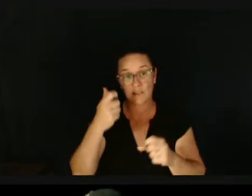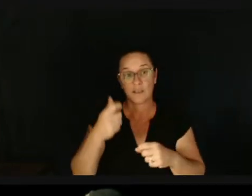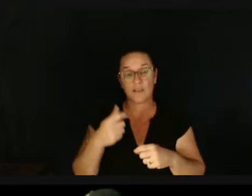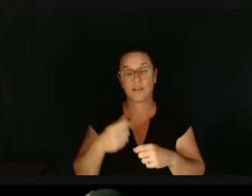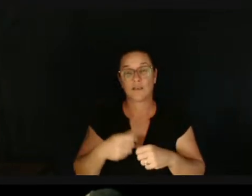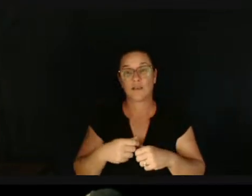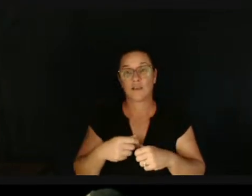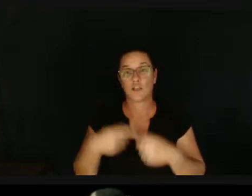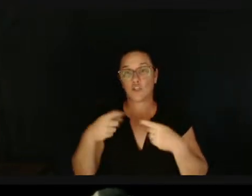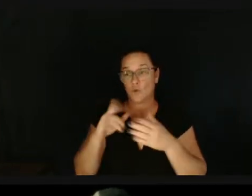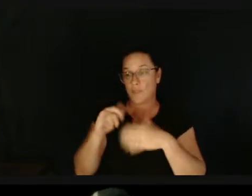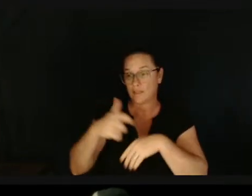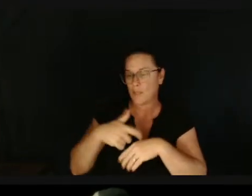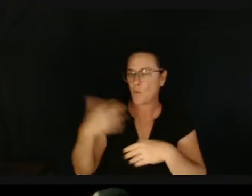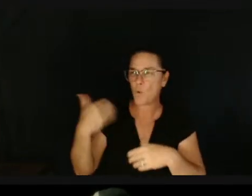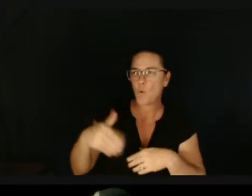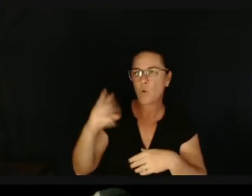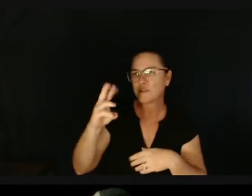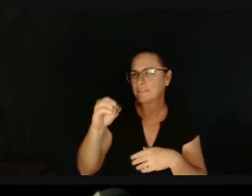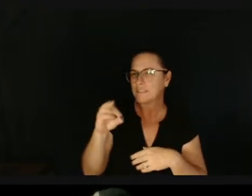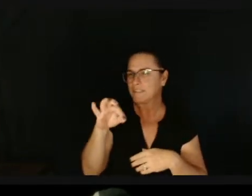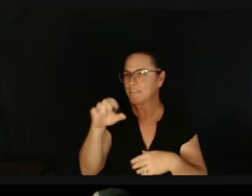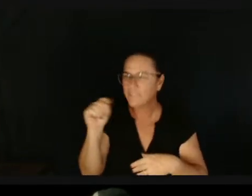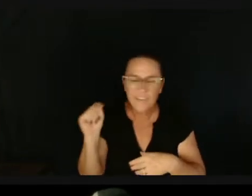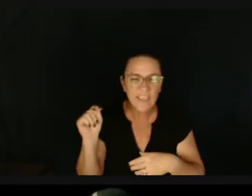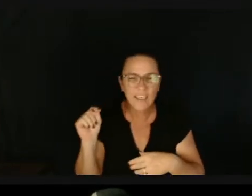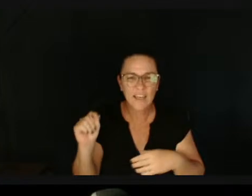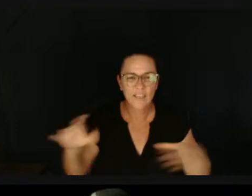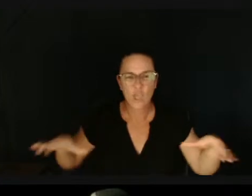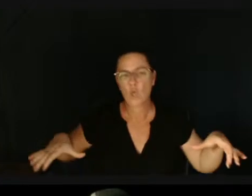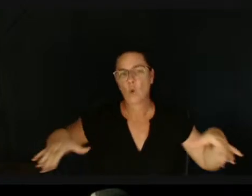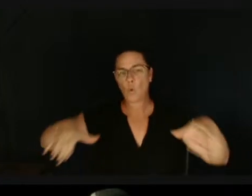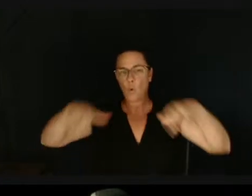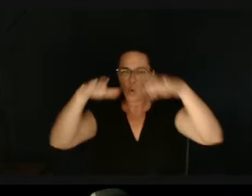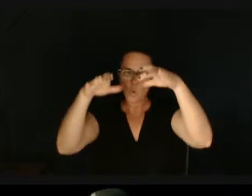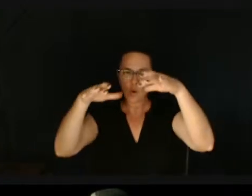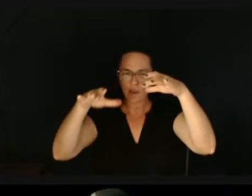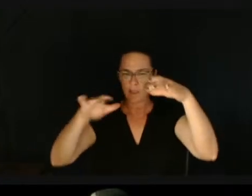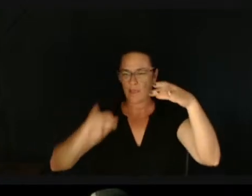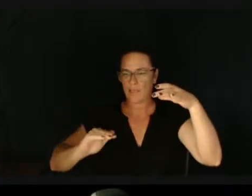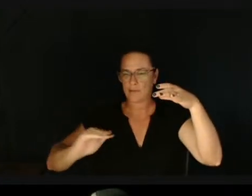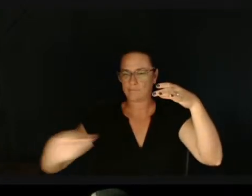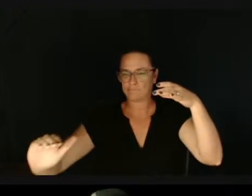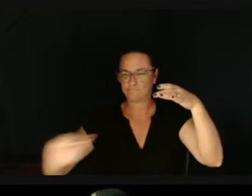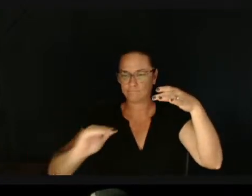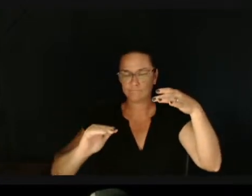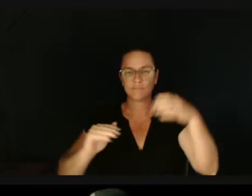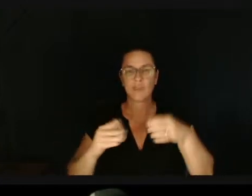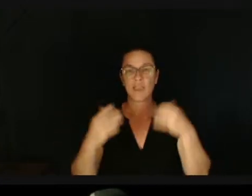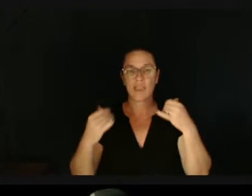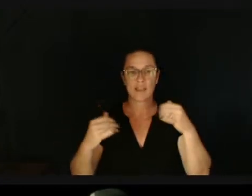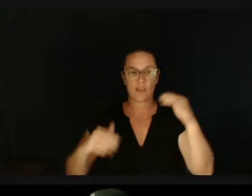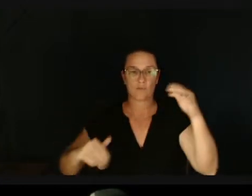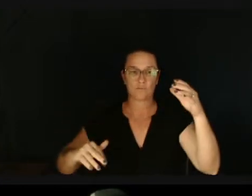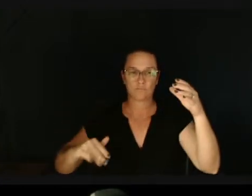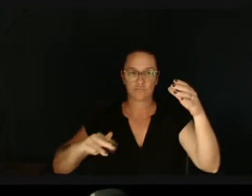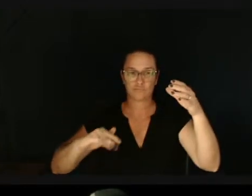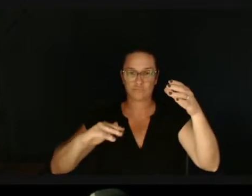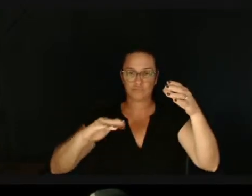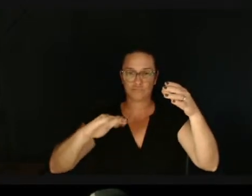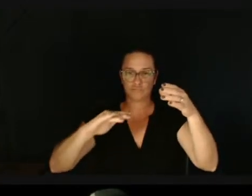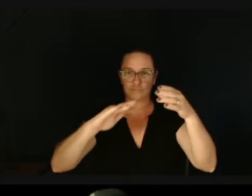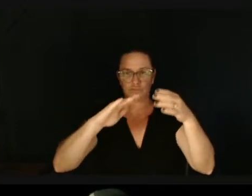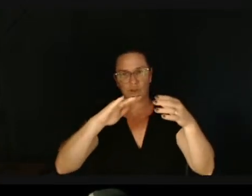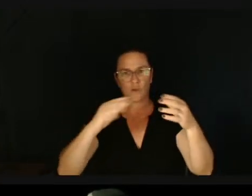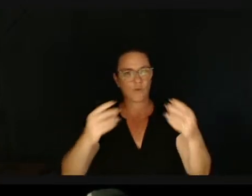be 60 feet tall and standing so high above the rest of the down drop block. And we saw them grow in such a short time